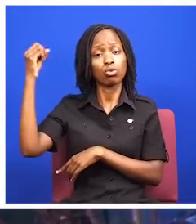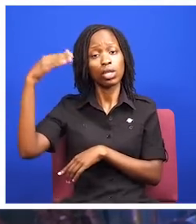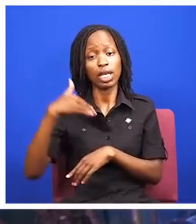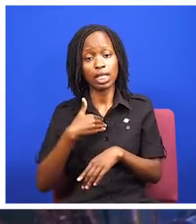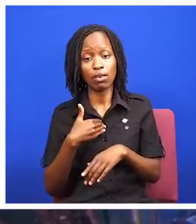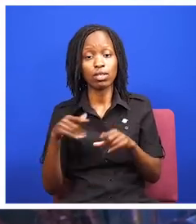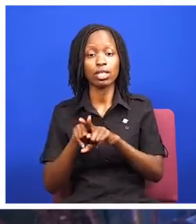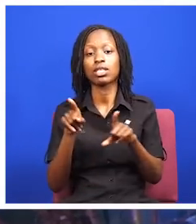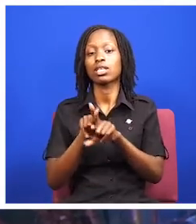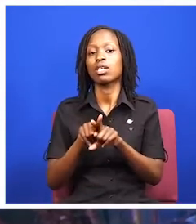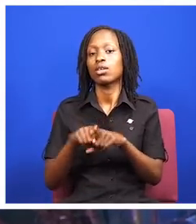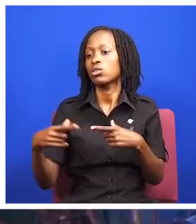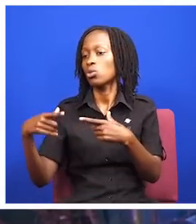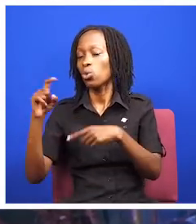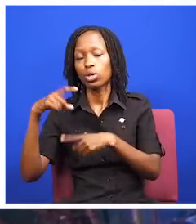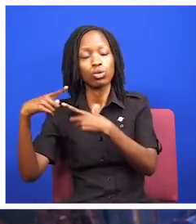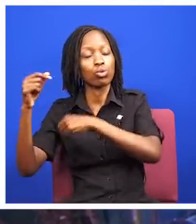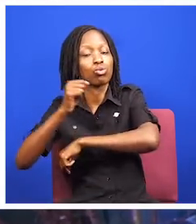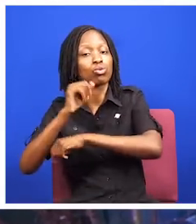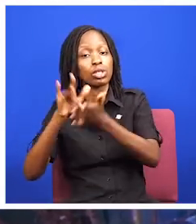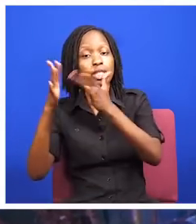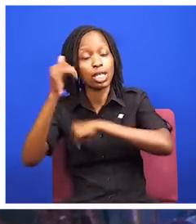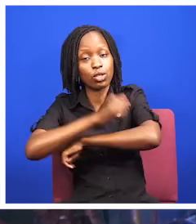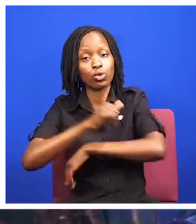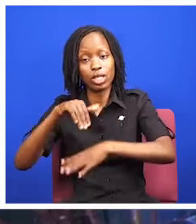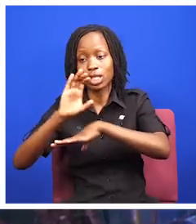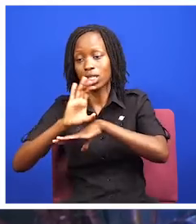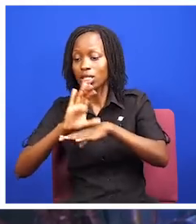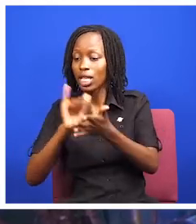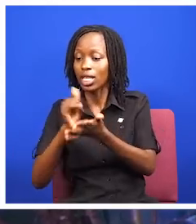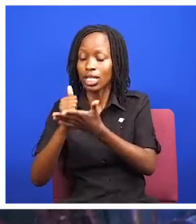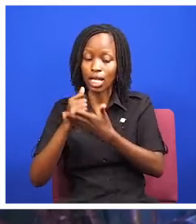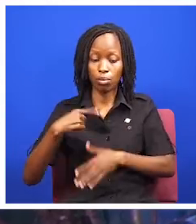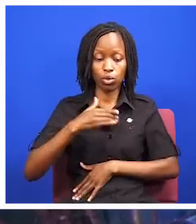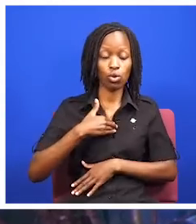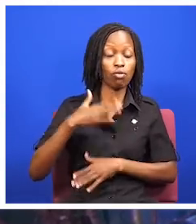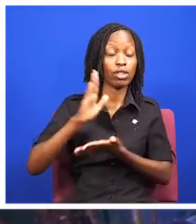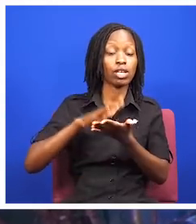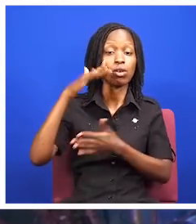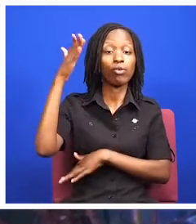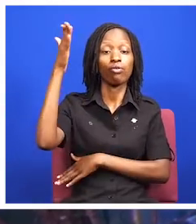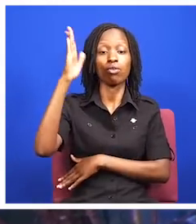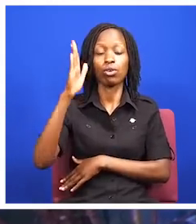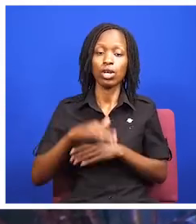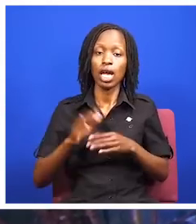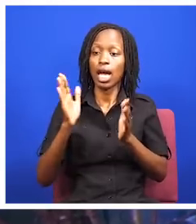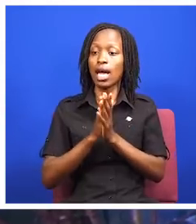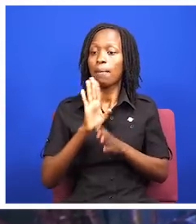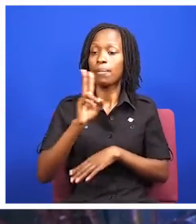to attend to the Sunday school in churches. So this helps us to charge so that the glory of God can